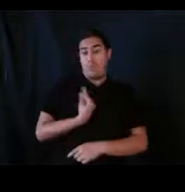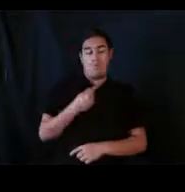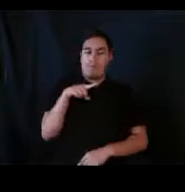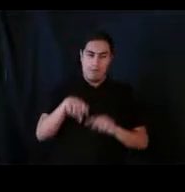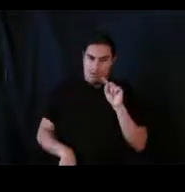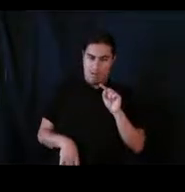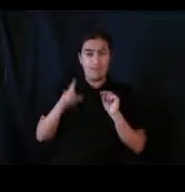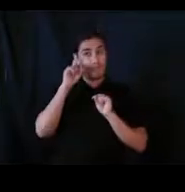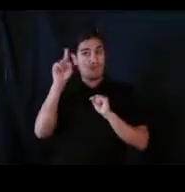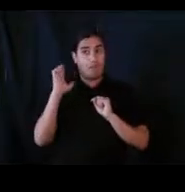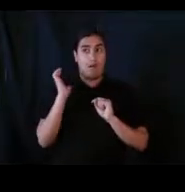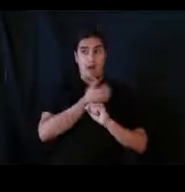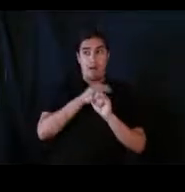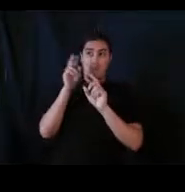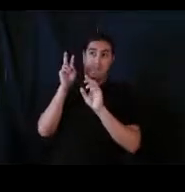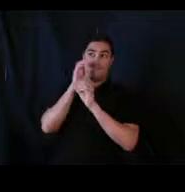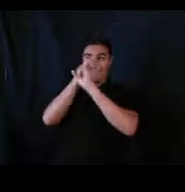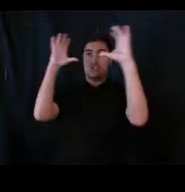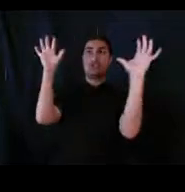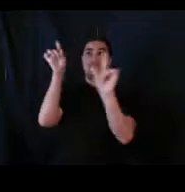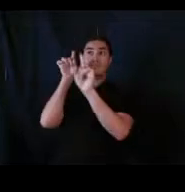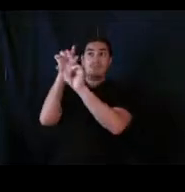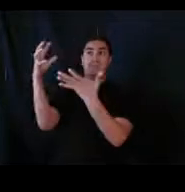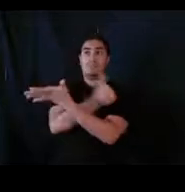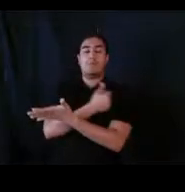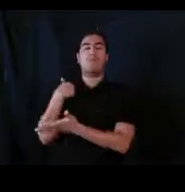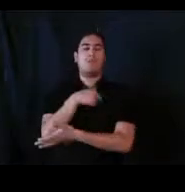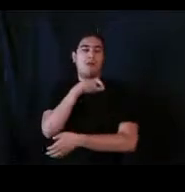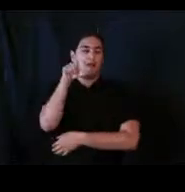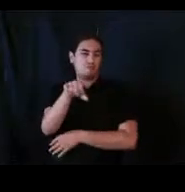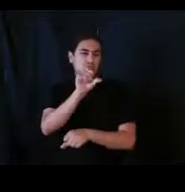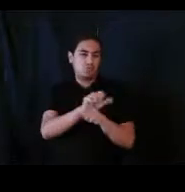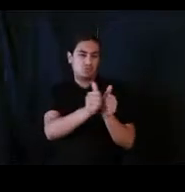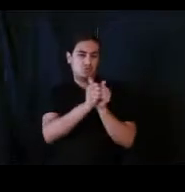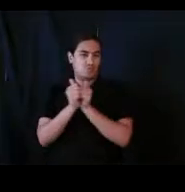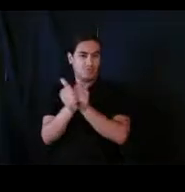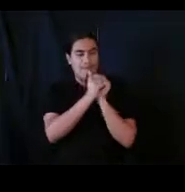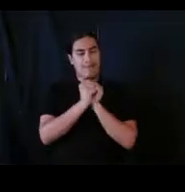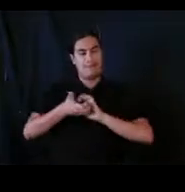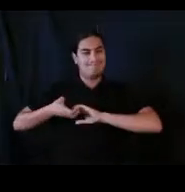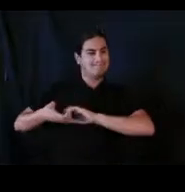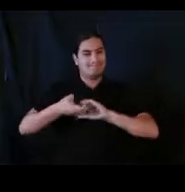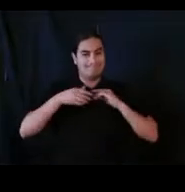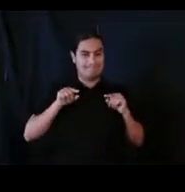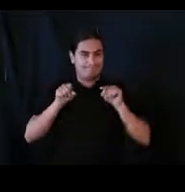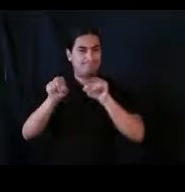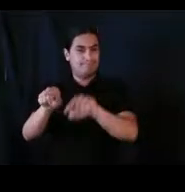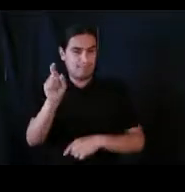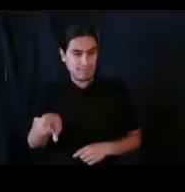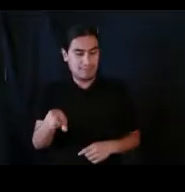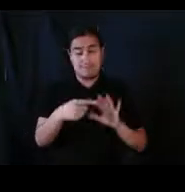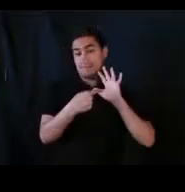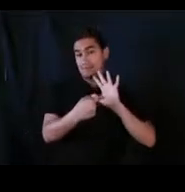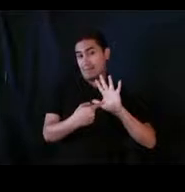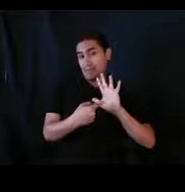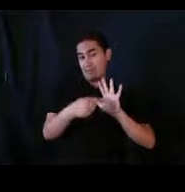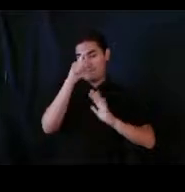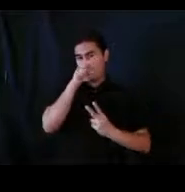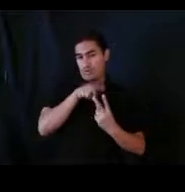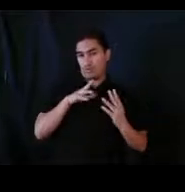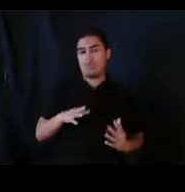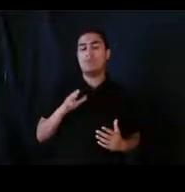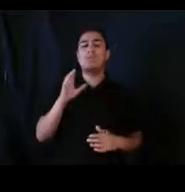regional vision and the state's priorities we must continue to work together and in tandem an example of our partnership is